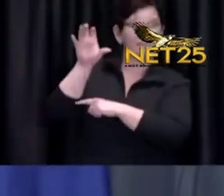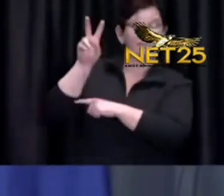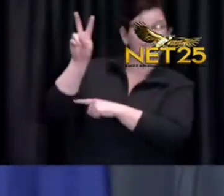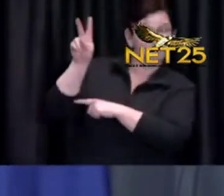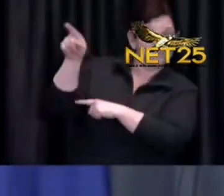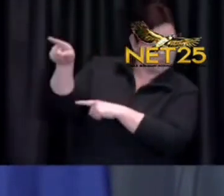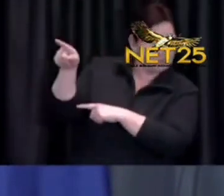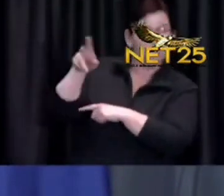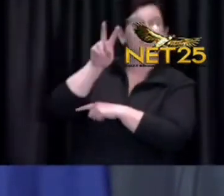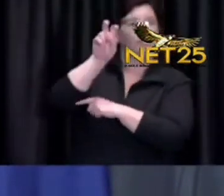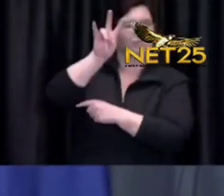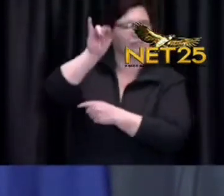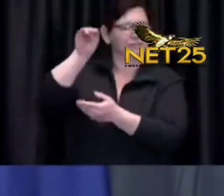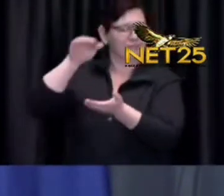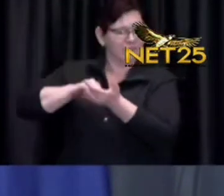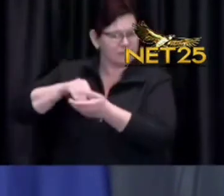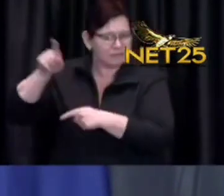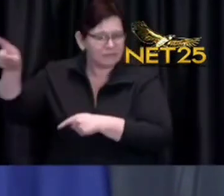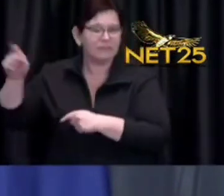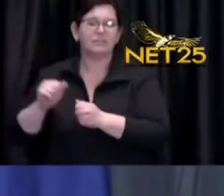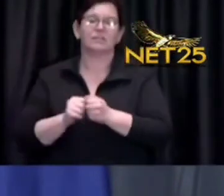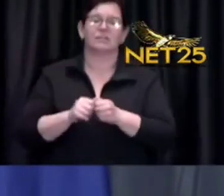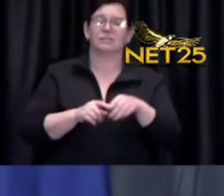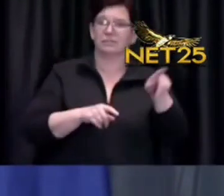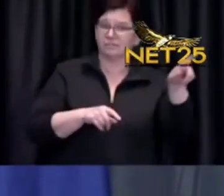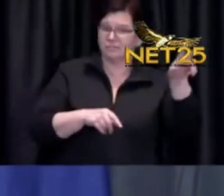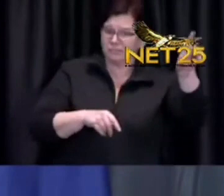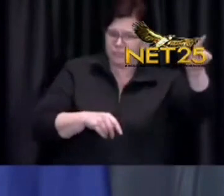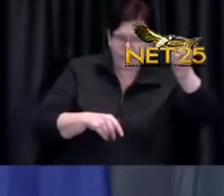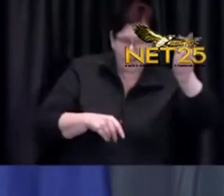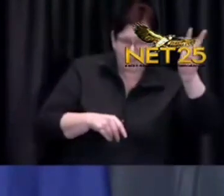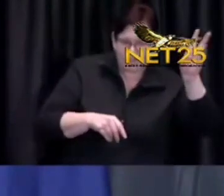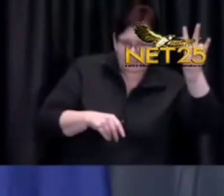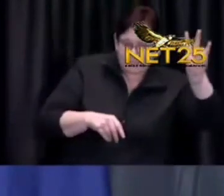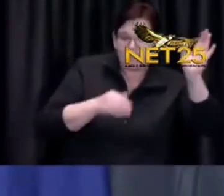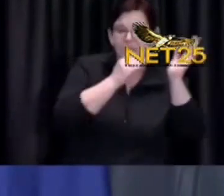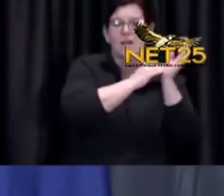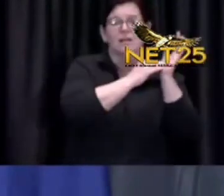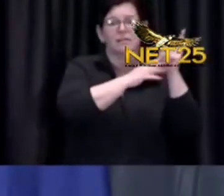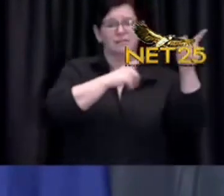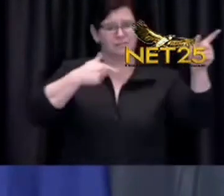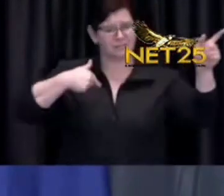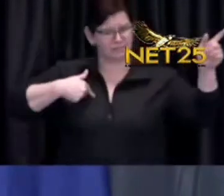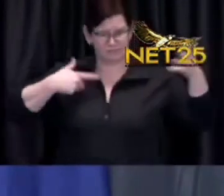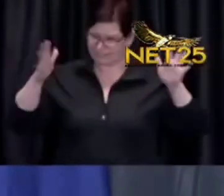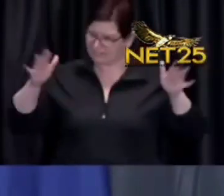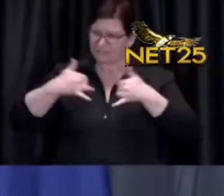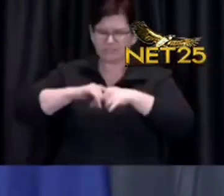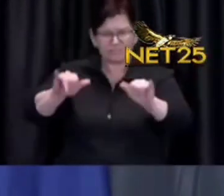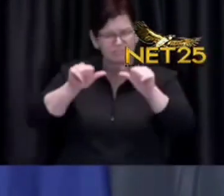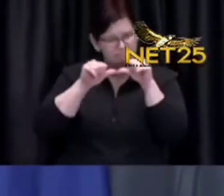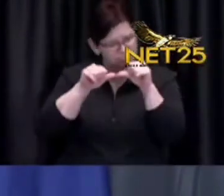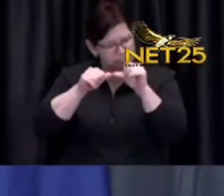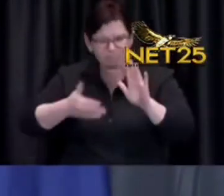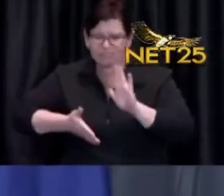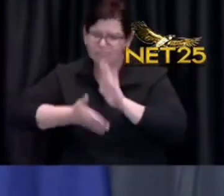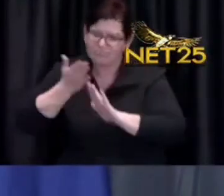Montreal has done more than 567,000 doses. But we still have much more to get